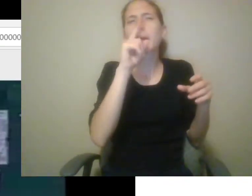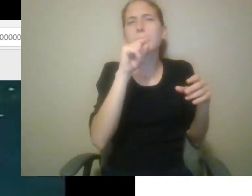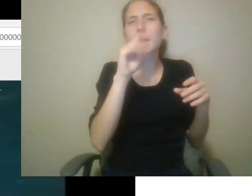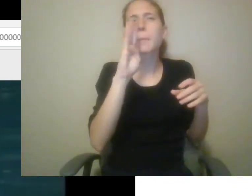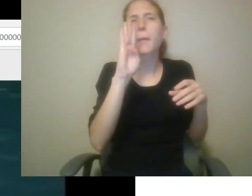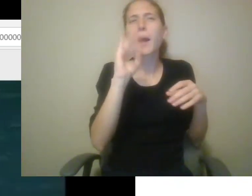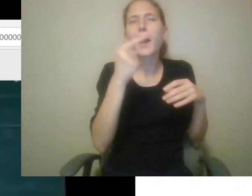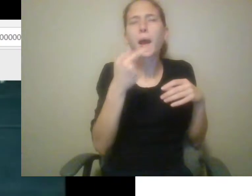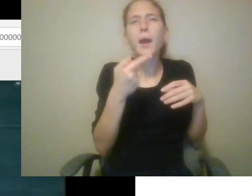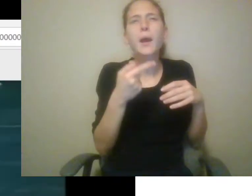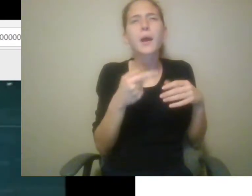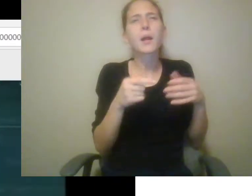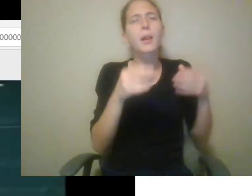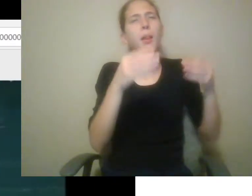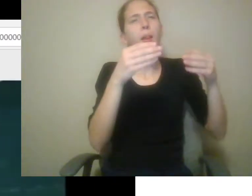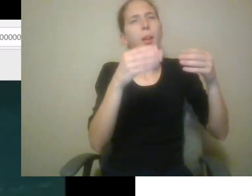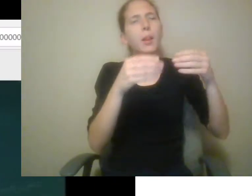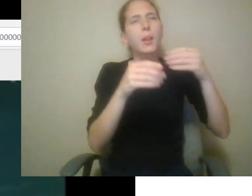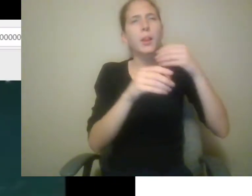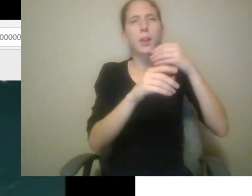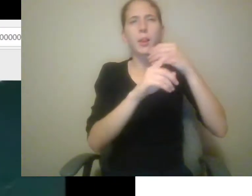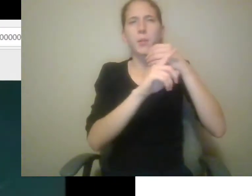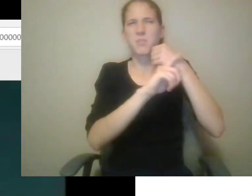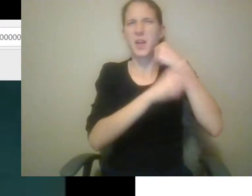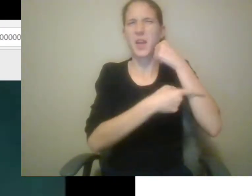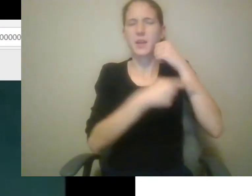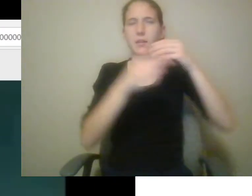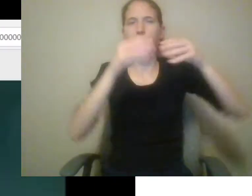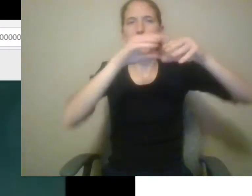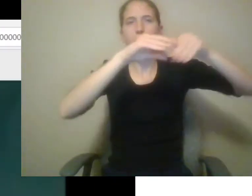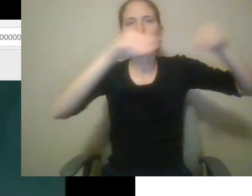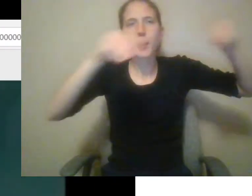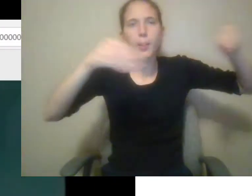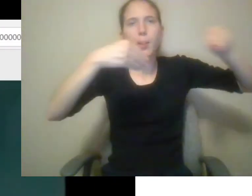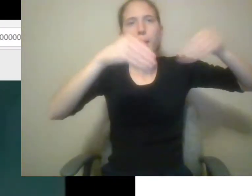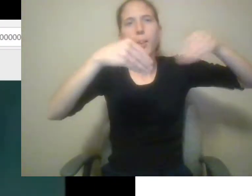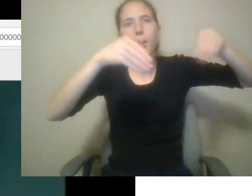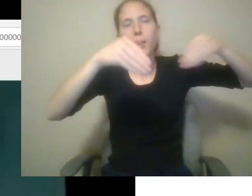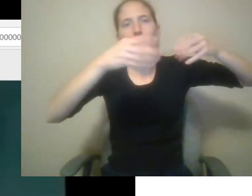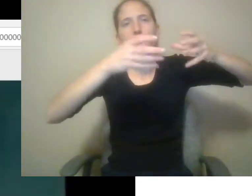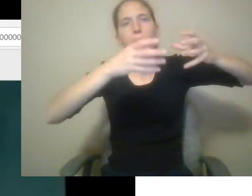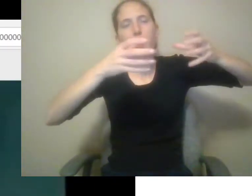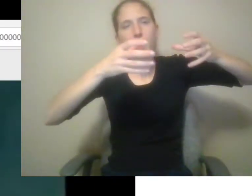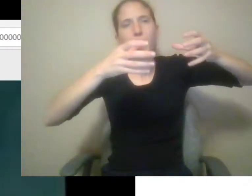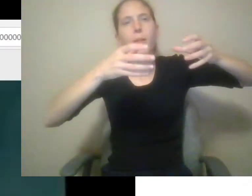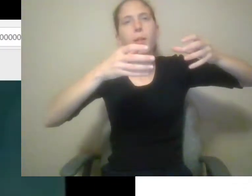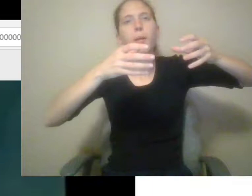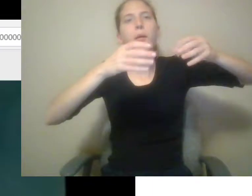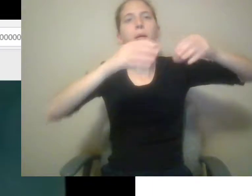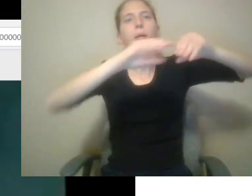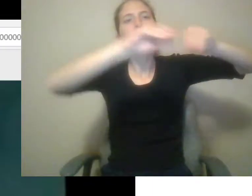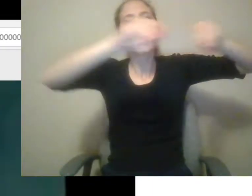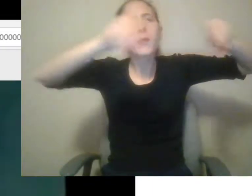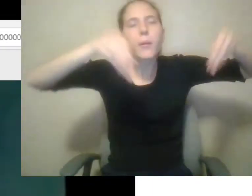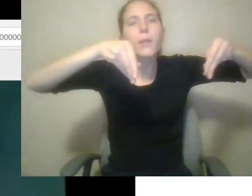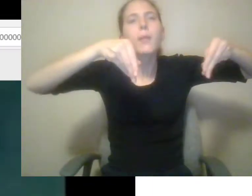of cell membrane, you can almost think of it as a plastic bag, where it's going to surround the cell and it's going to,